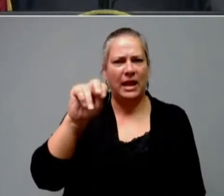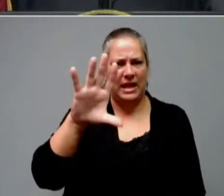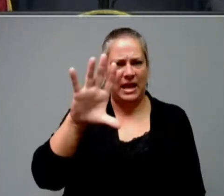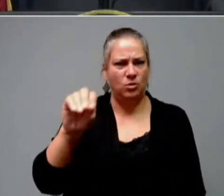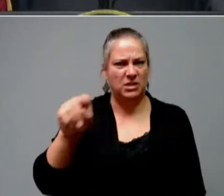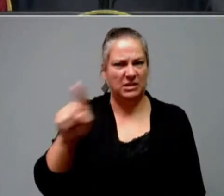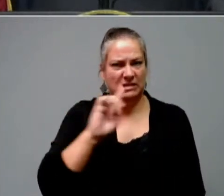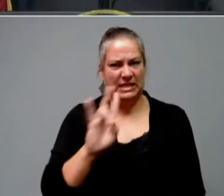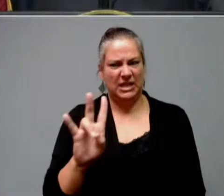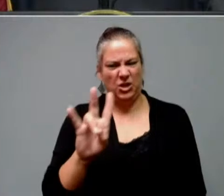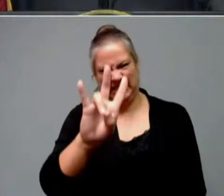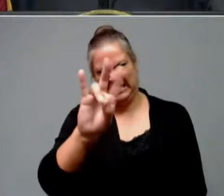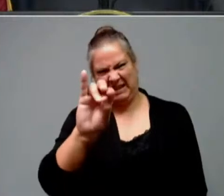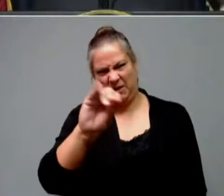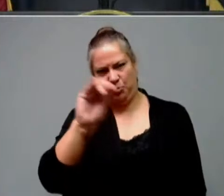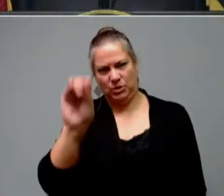70%